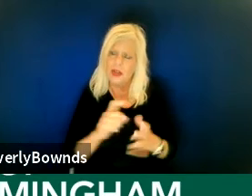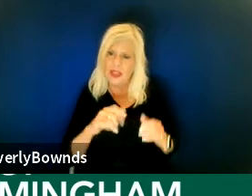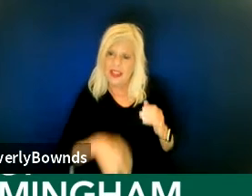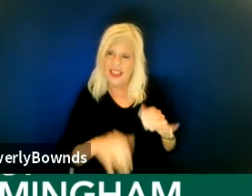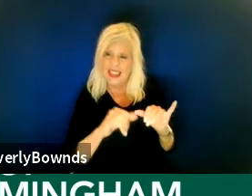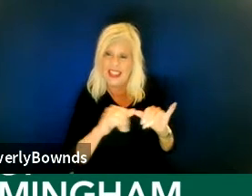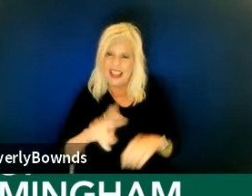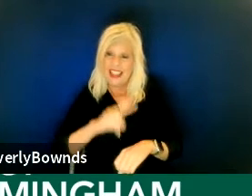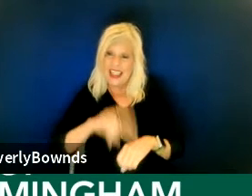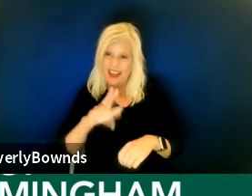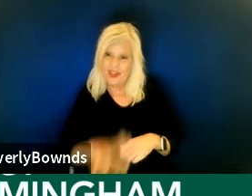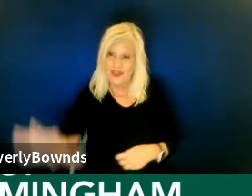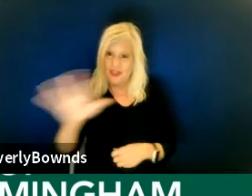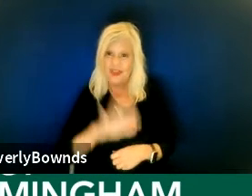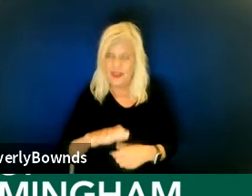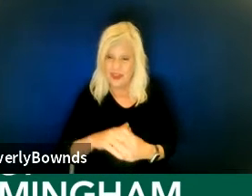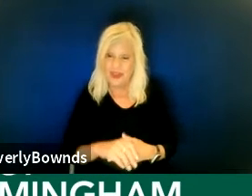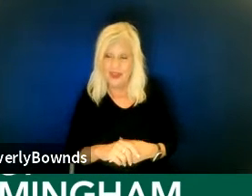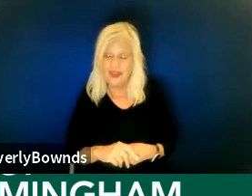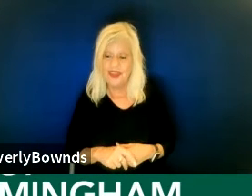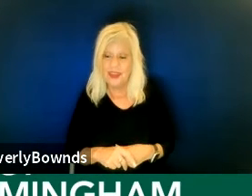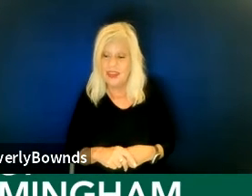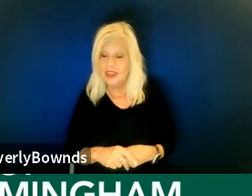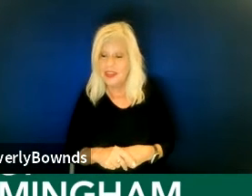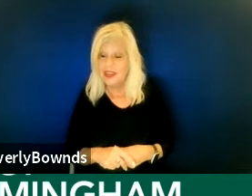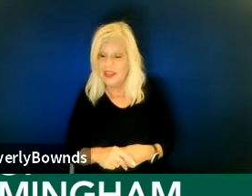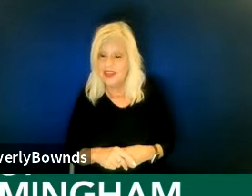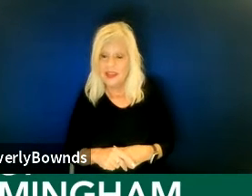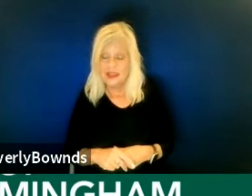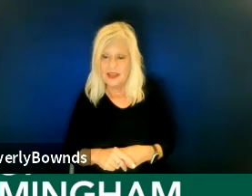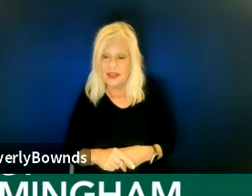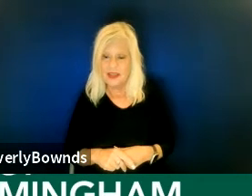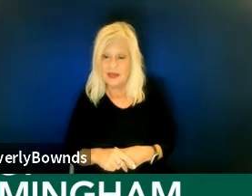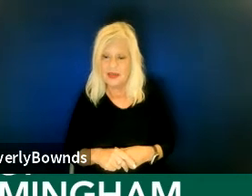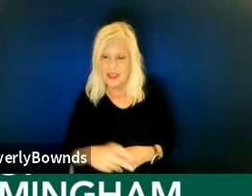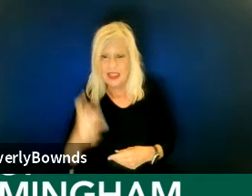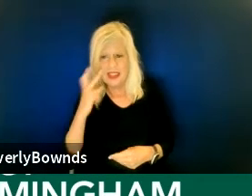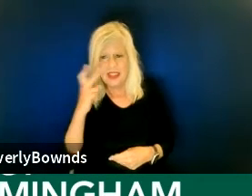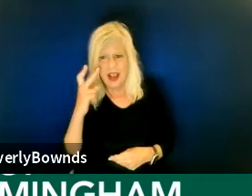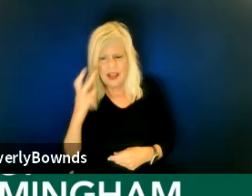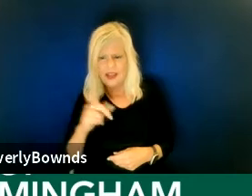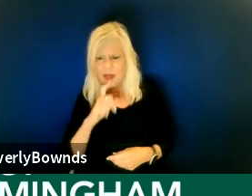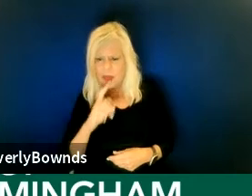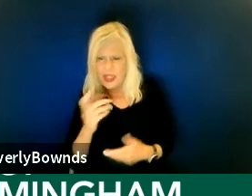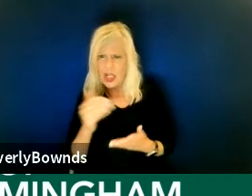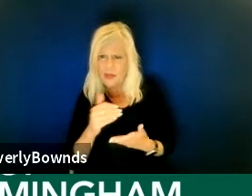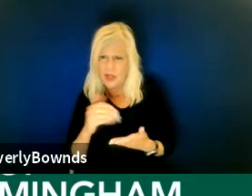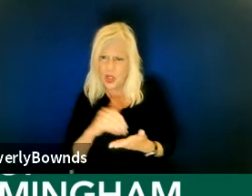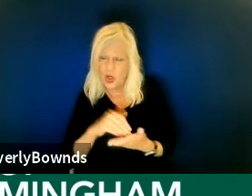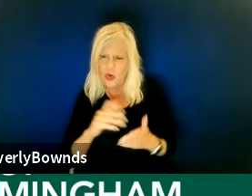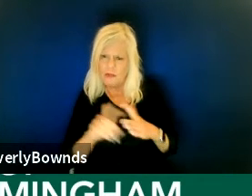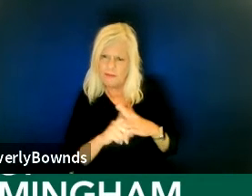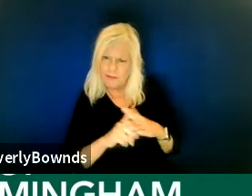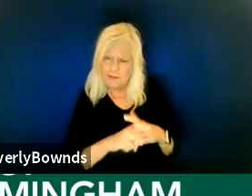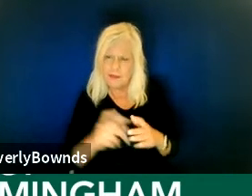national scale. So we have been doing, and you also saw some very recurring patterns across both projects.